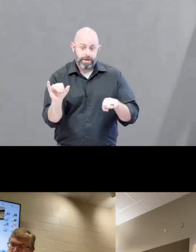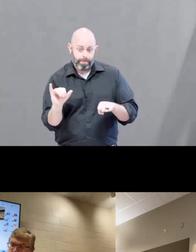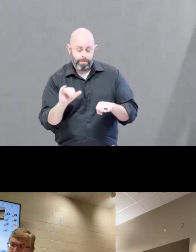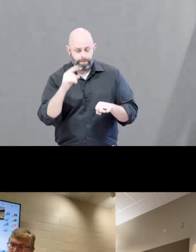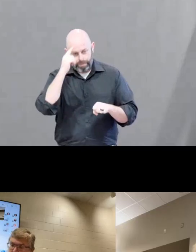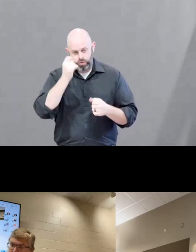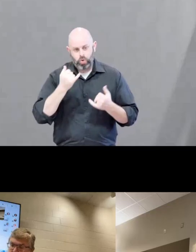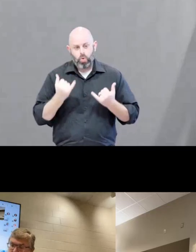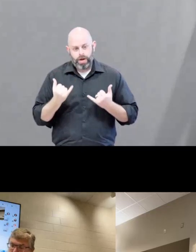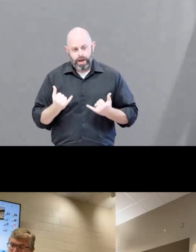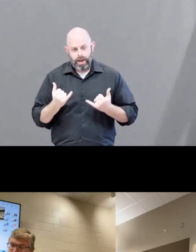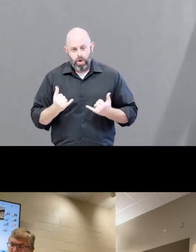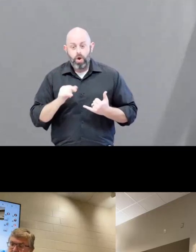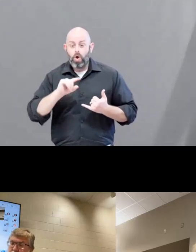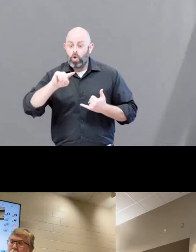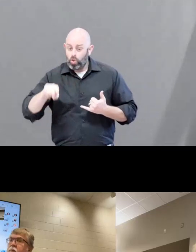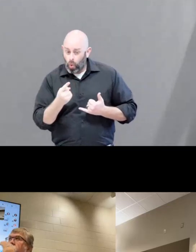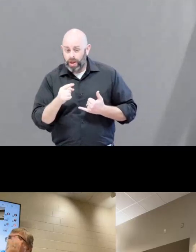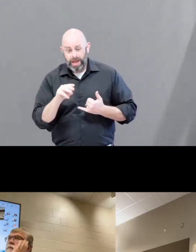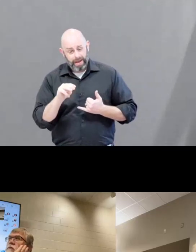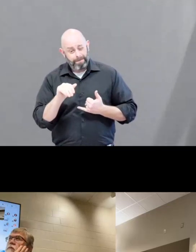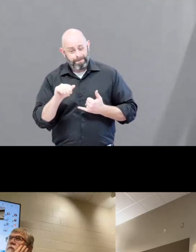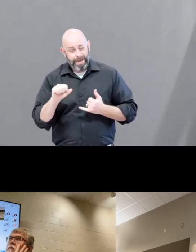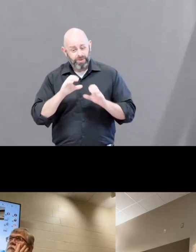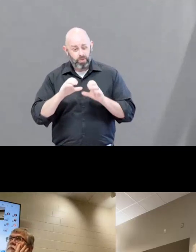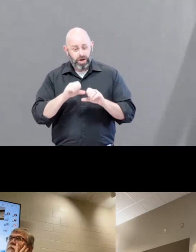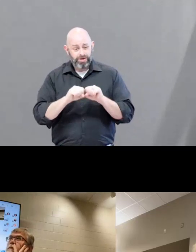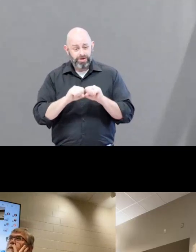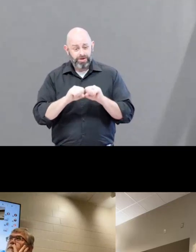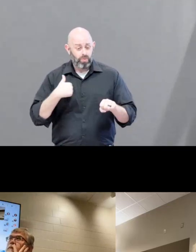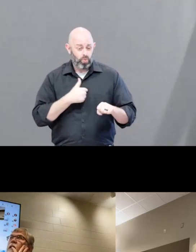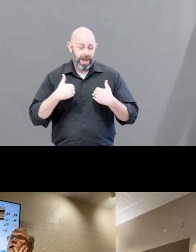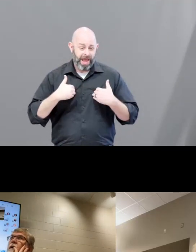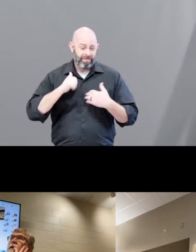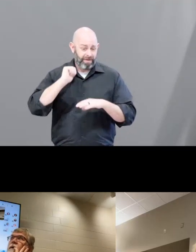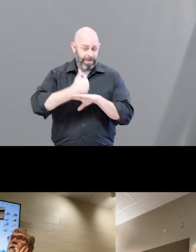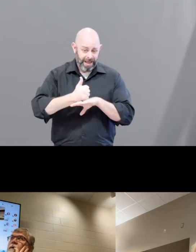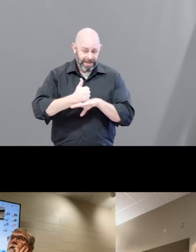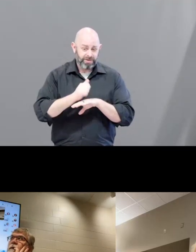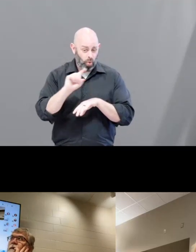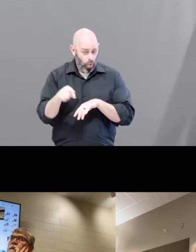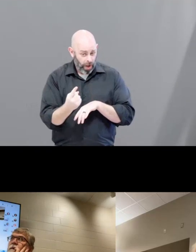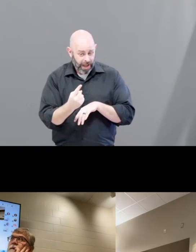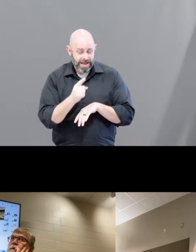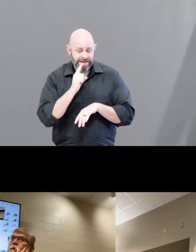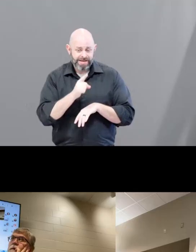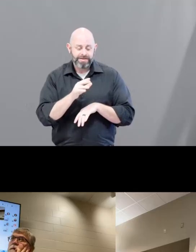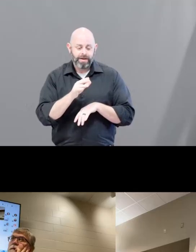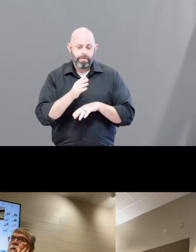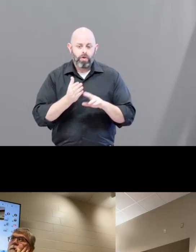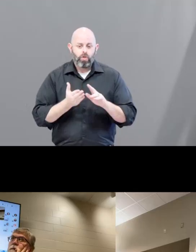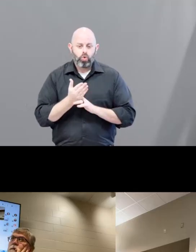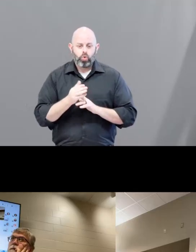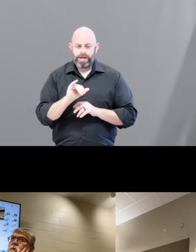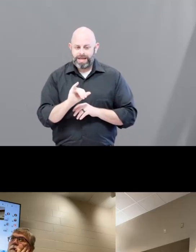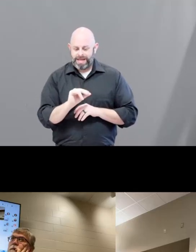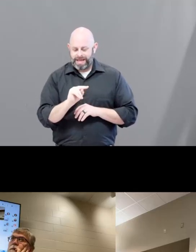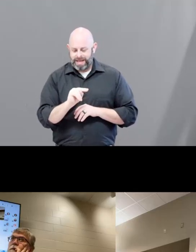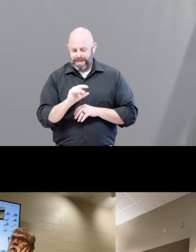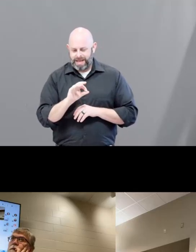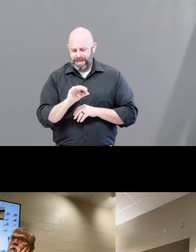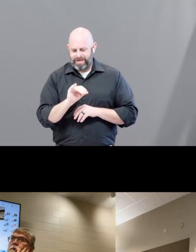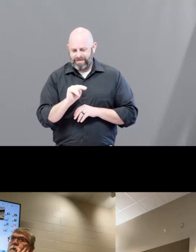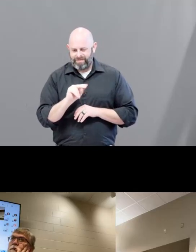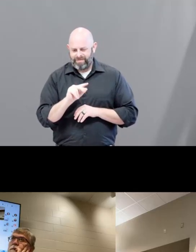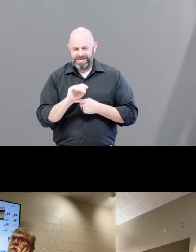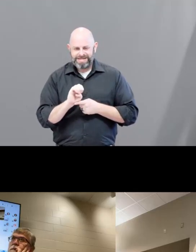because right now the only mass communication system we have in place is through our Infinite Campus, and